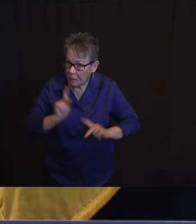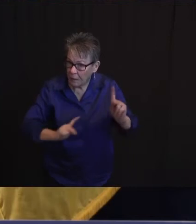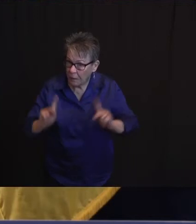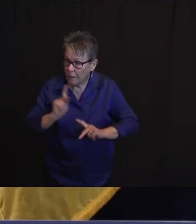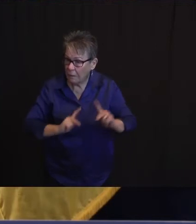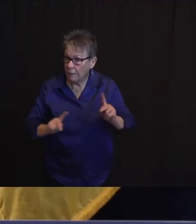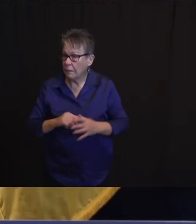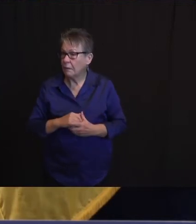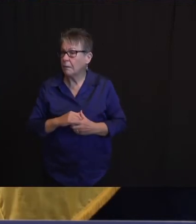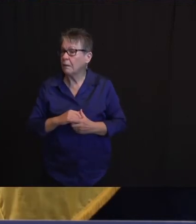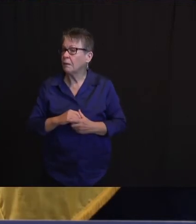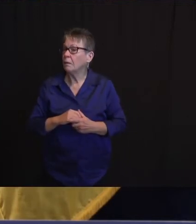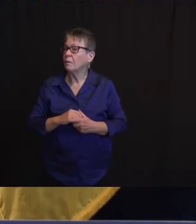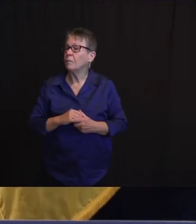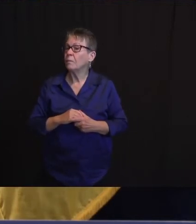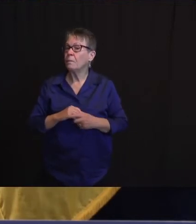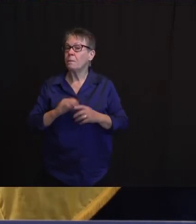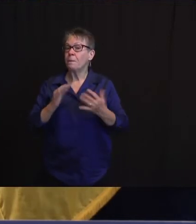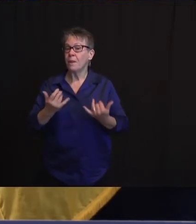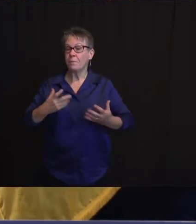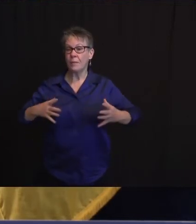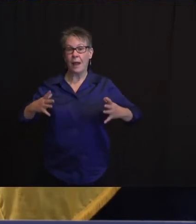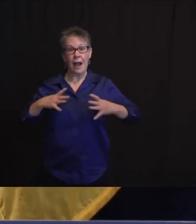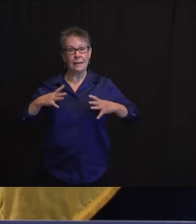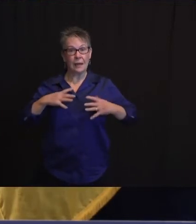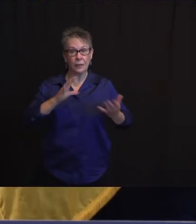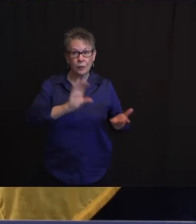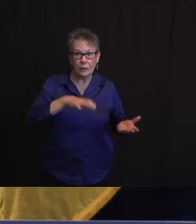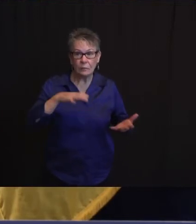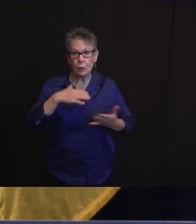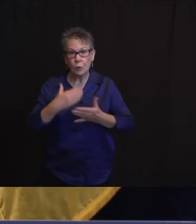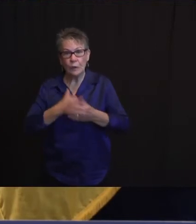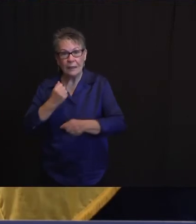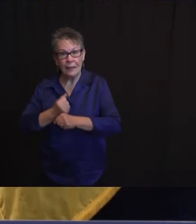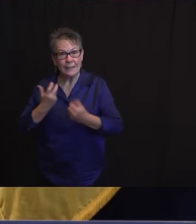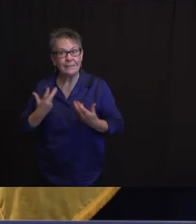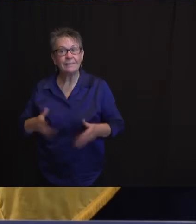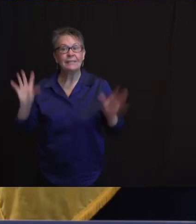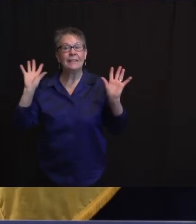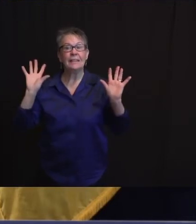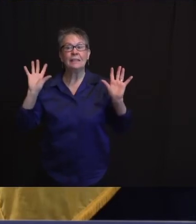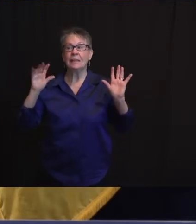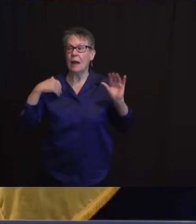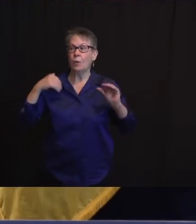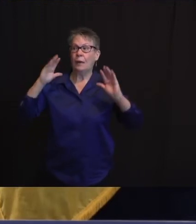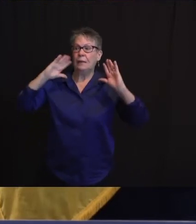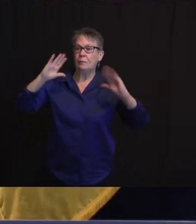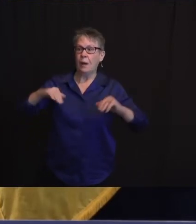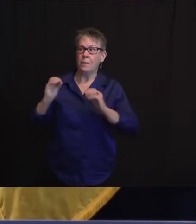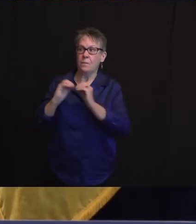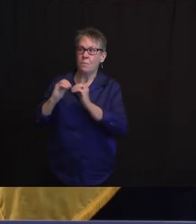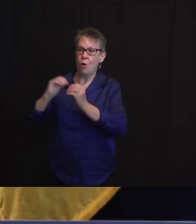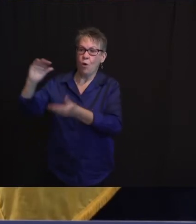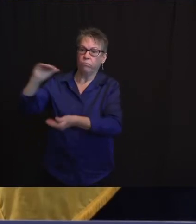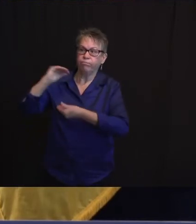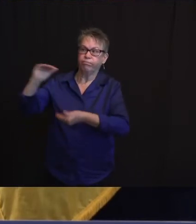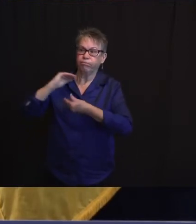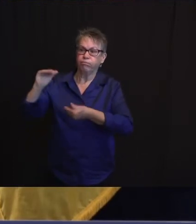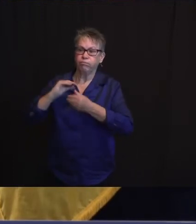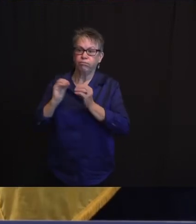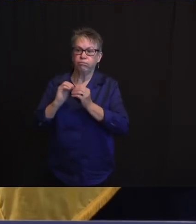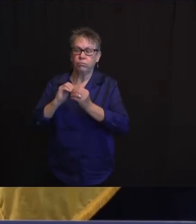see an increase in the volume of vaccine coming into Jersey? The commissioner, I believe, just said 405,000